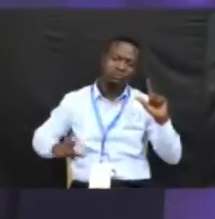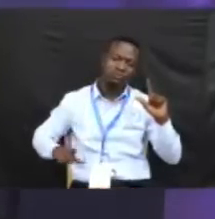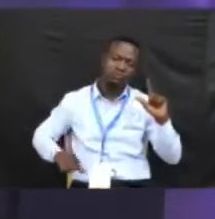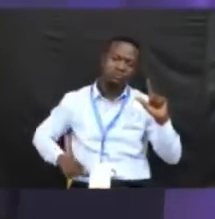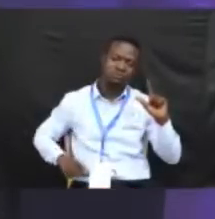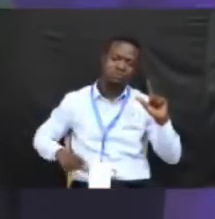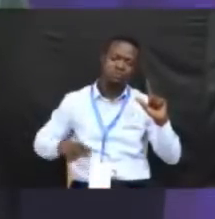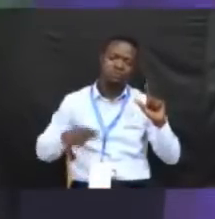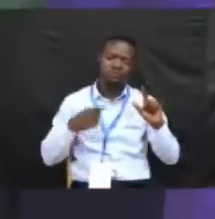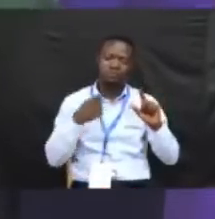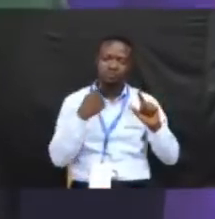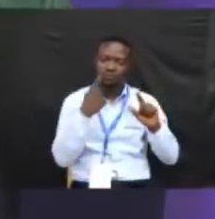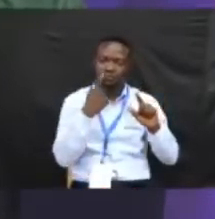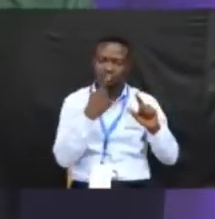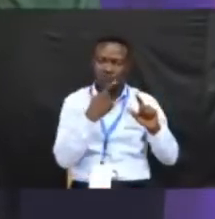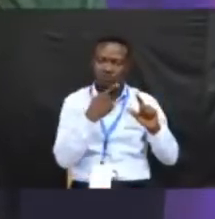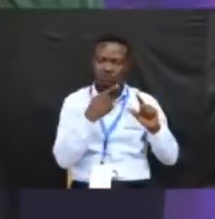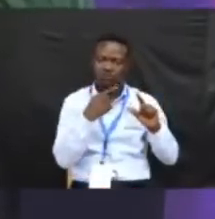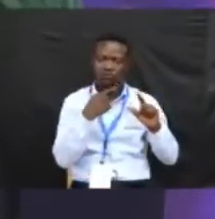lift your voice.